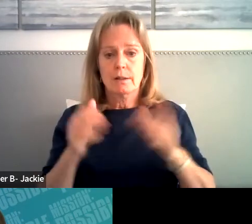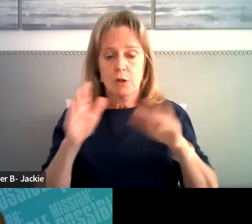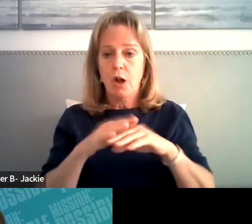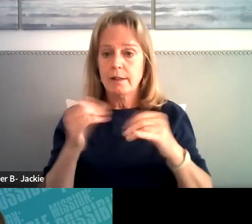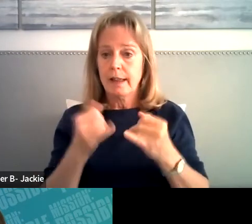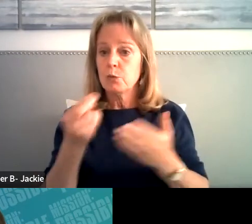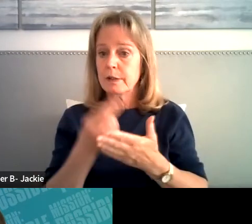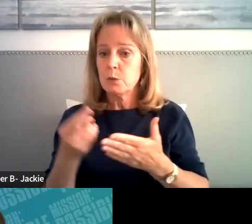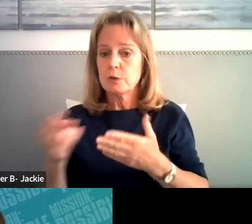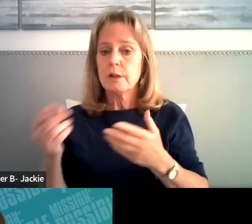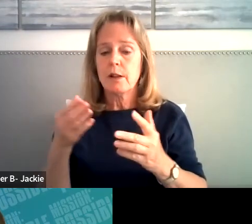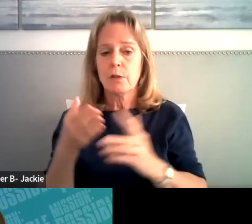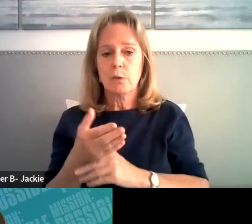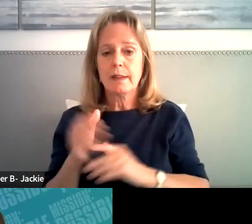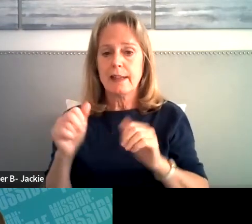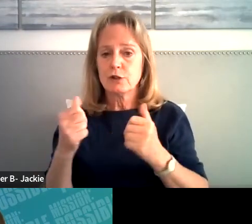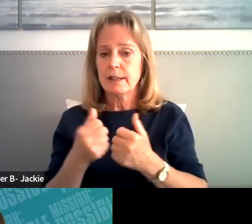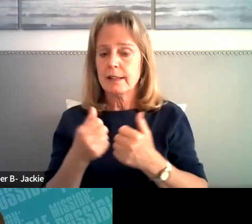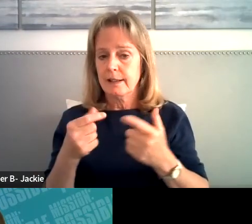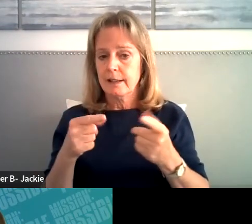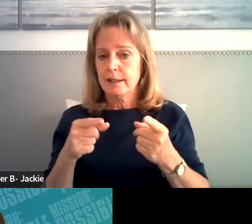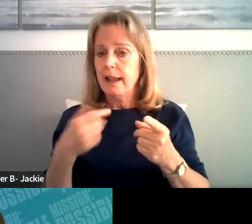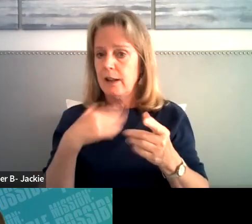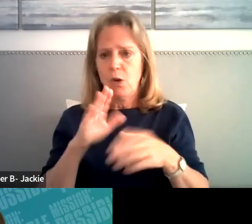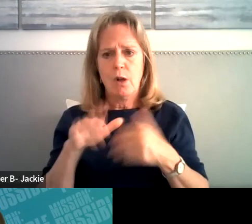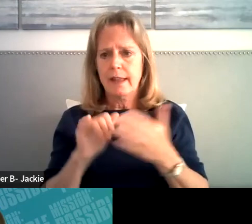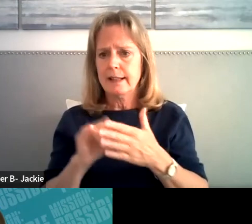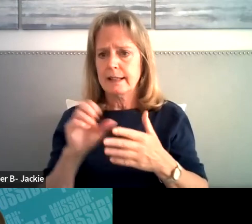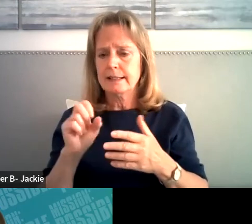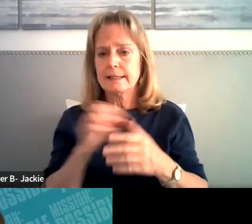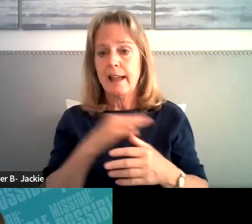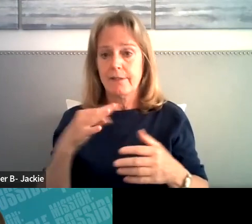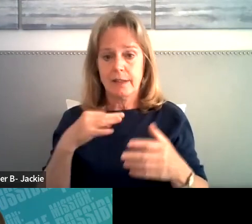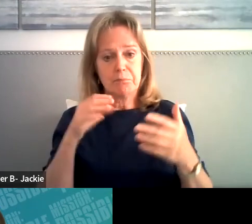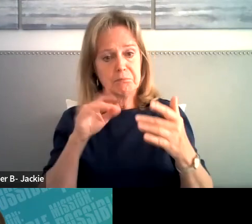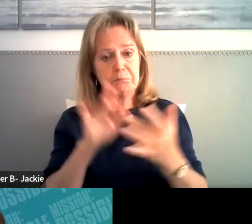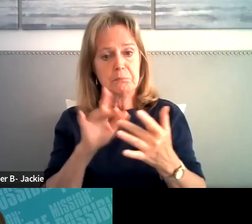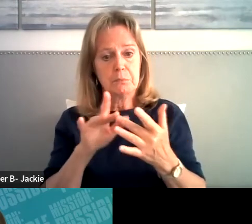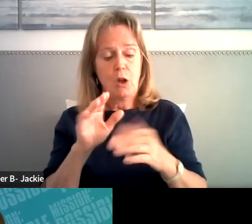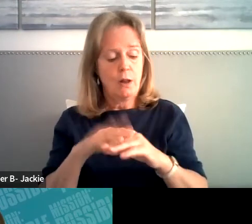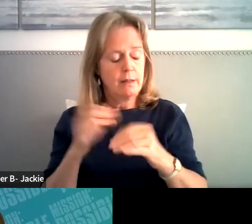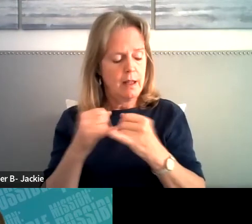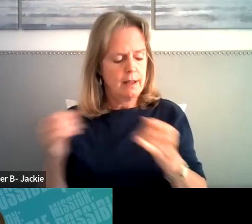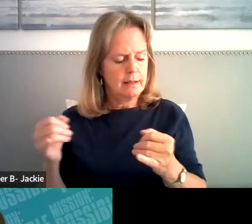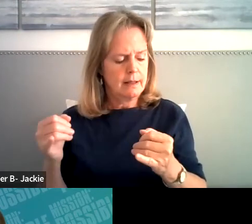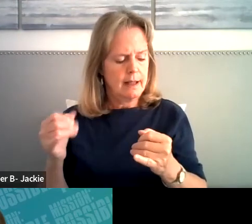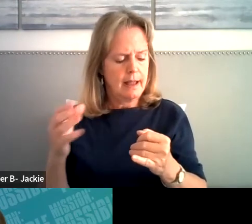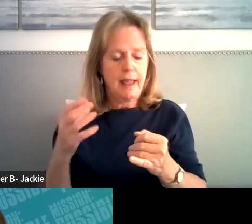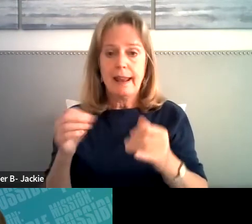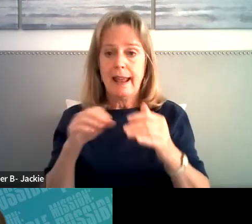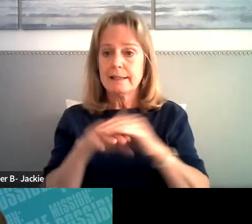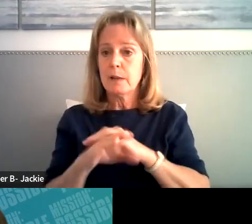our HSD co-teaching Padlet, in which all of our staff members can access online and even access